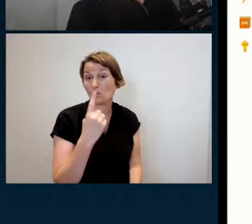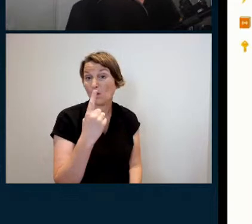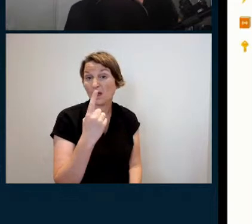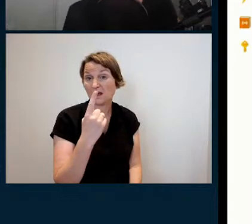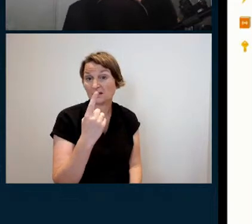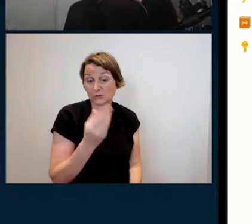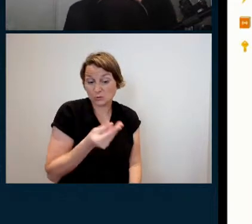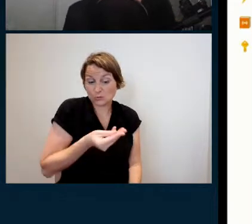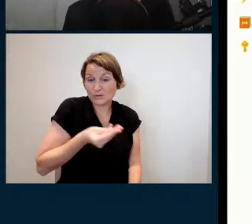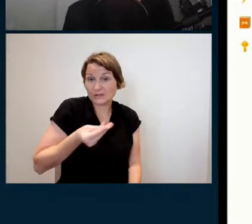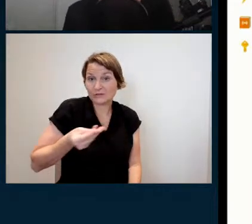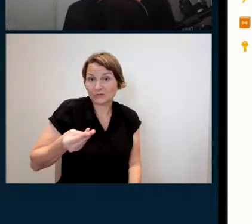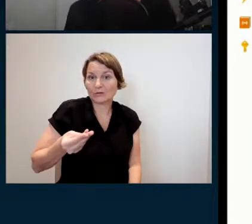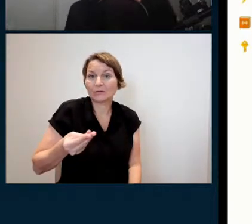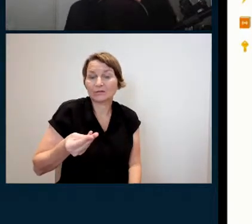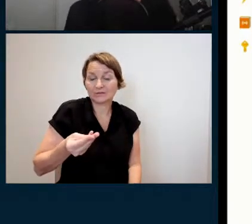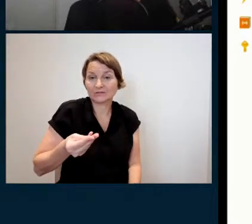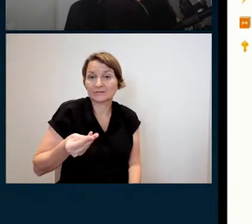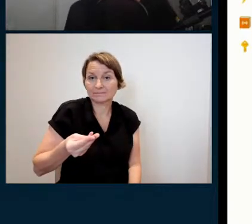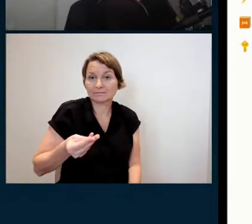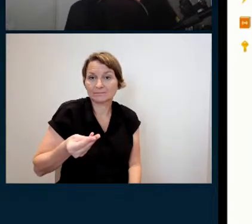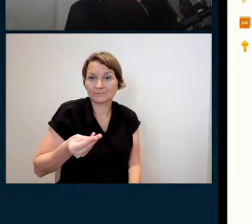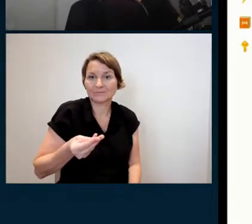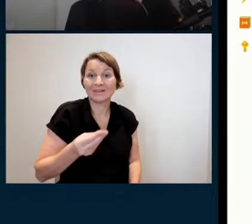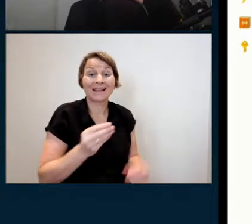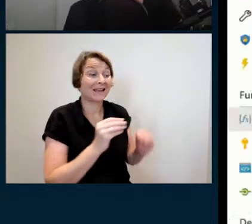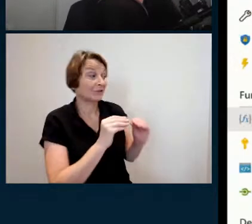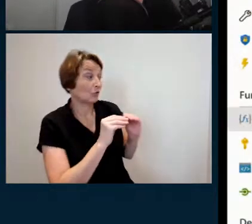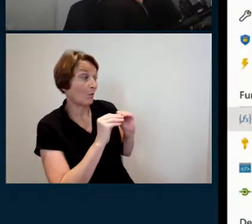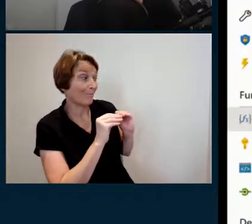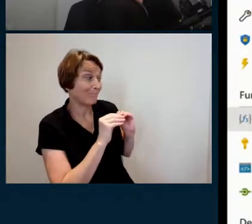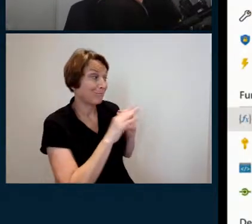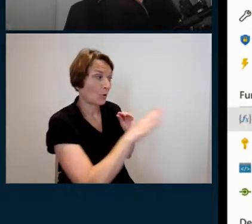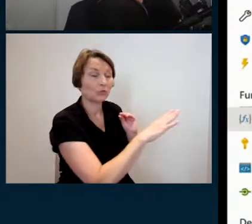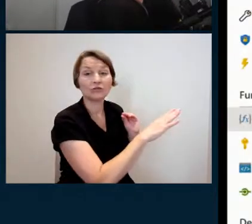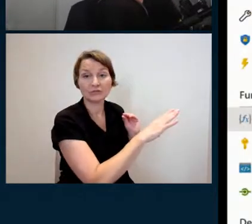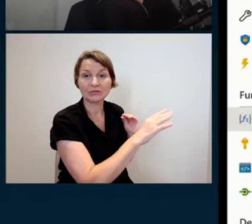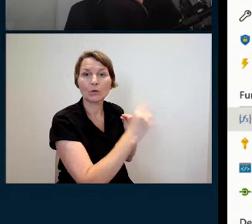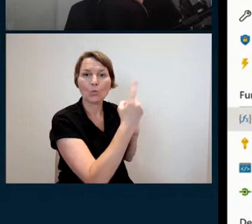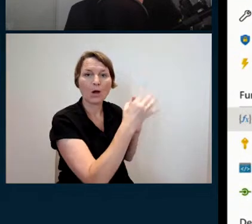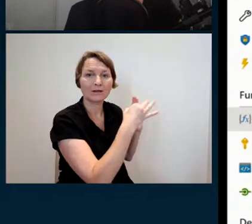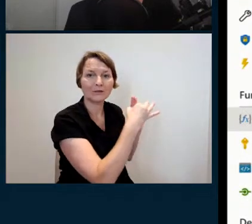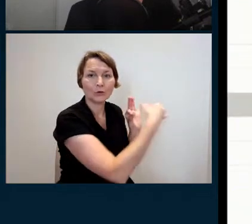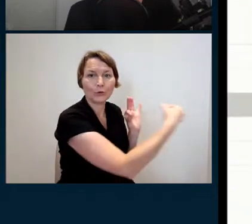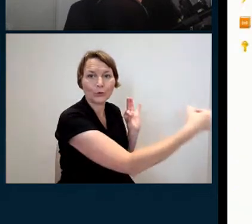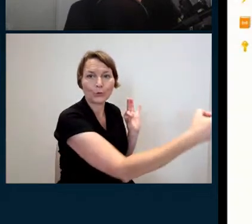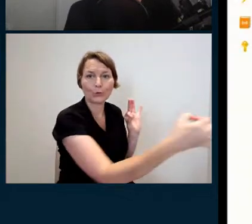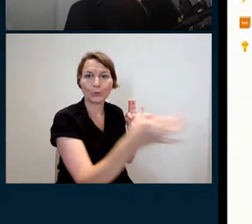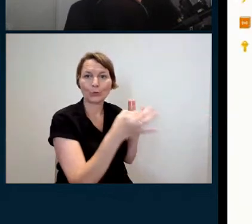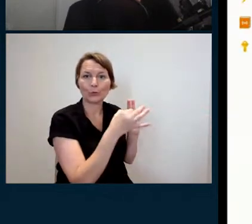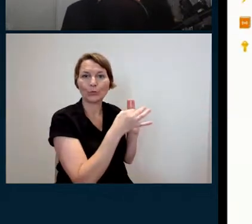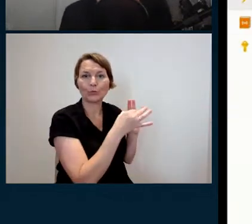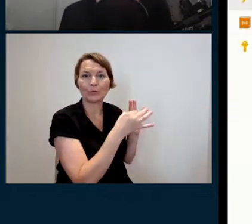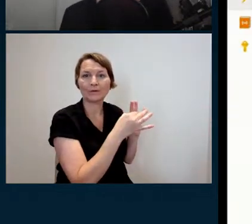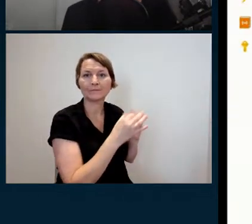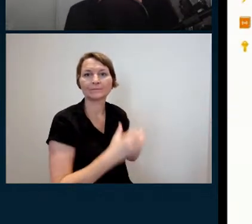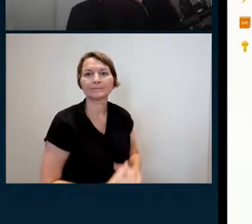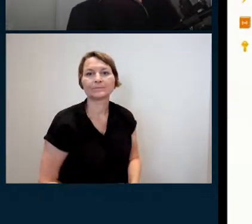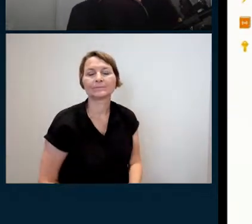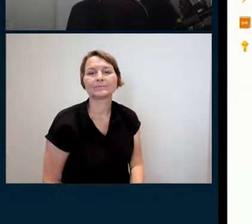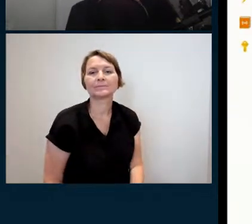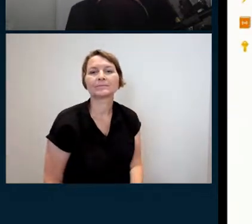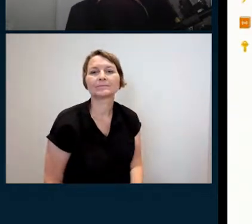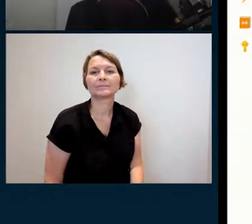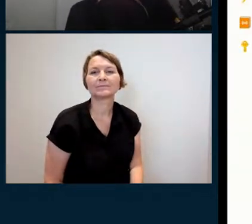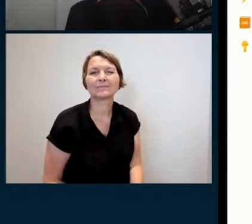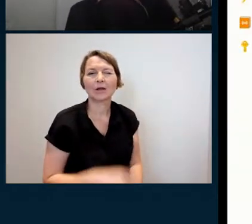output binding, it has pushed it to the job queue. And now let's look at remove first resource, because that should